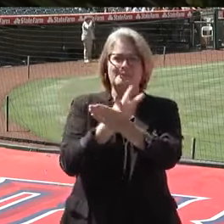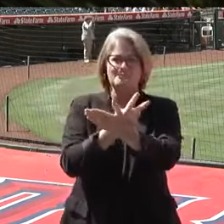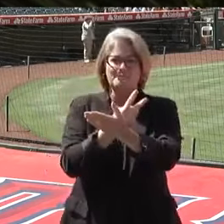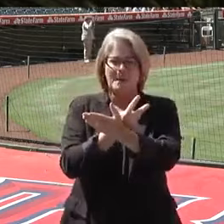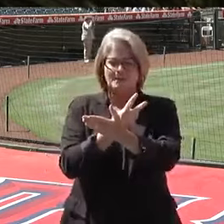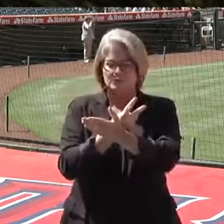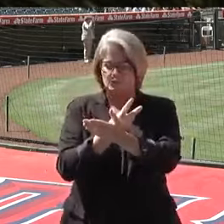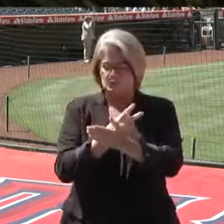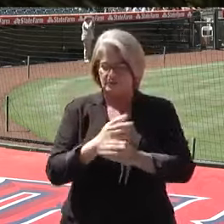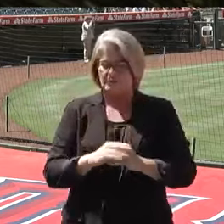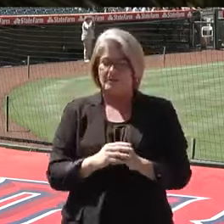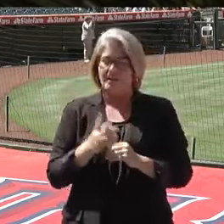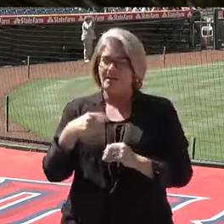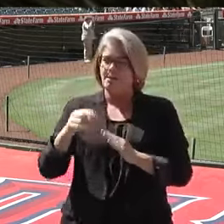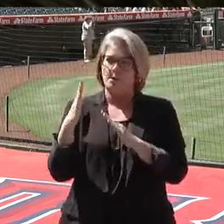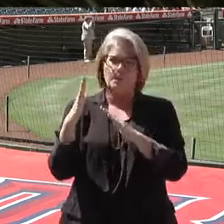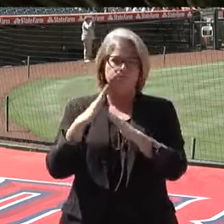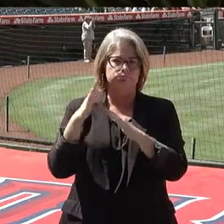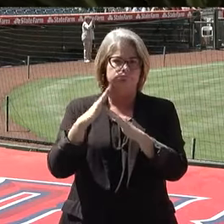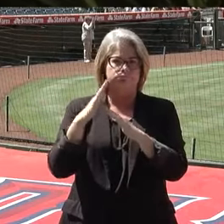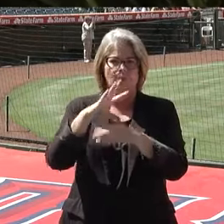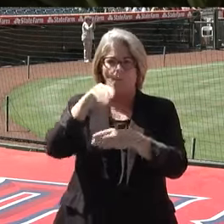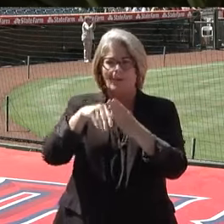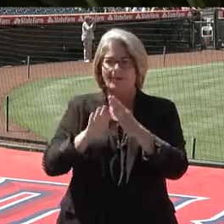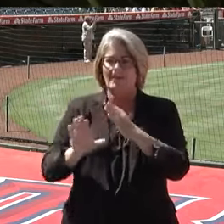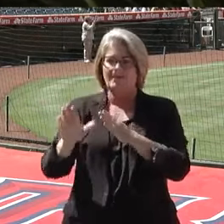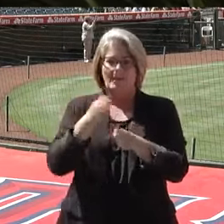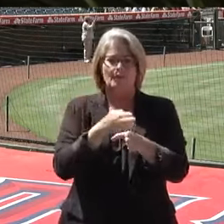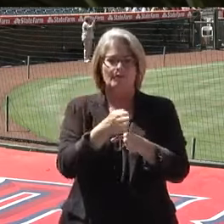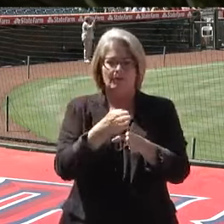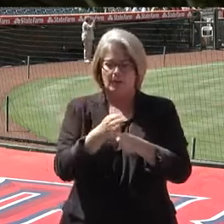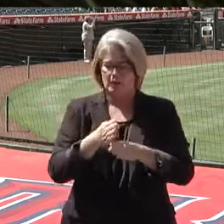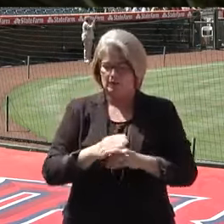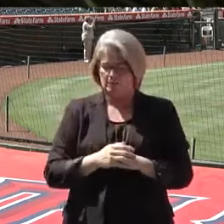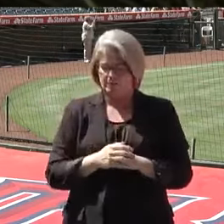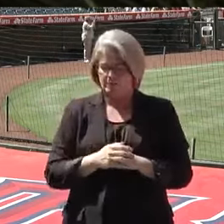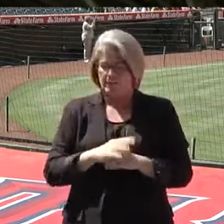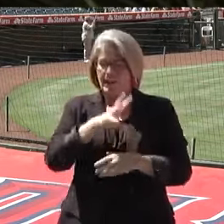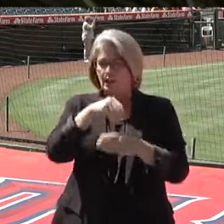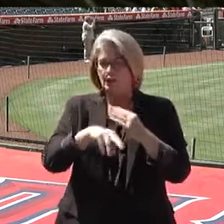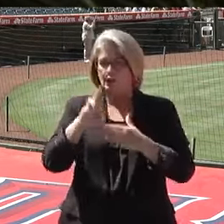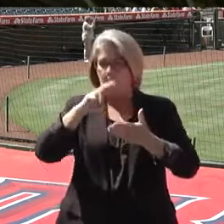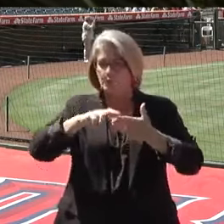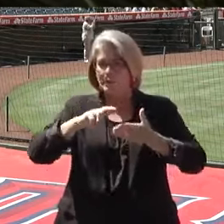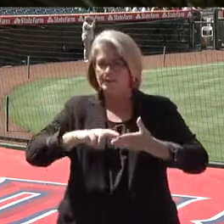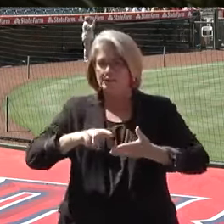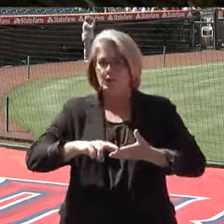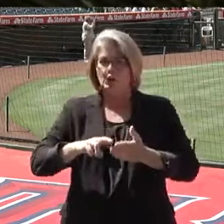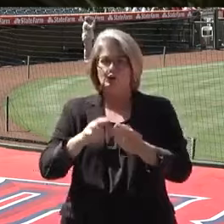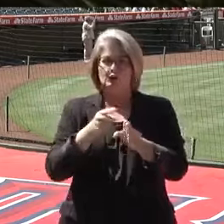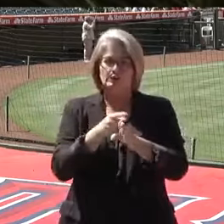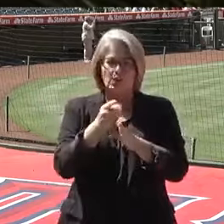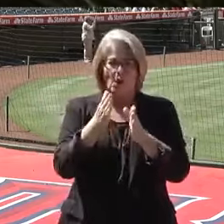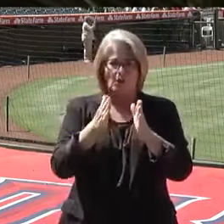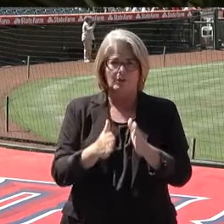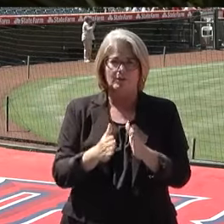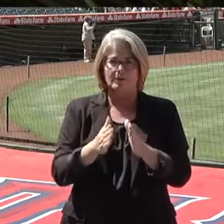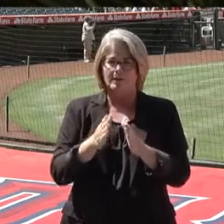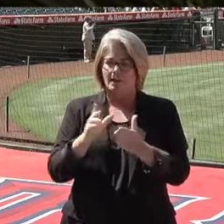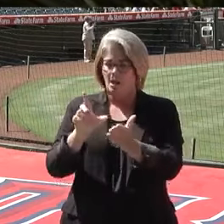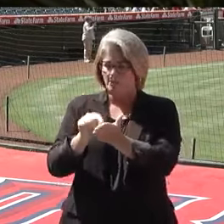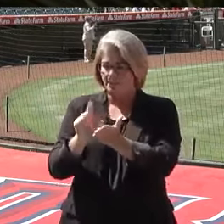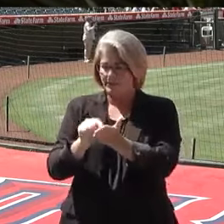chosen field, including superior research, scholarly or creative activities, publications, academic or professional